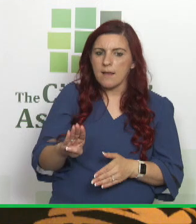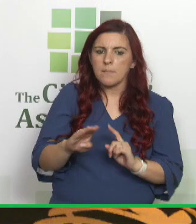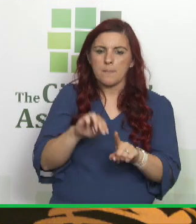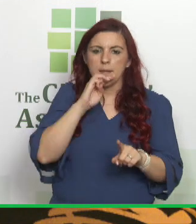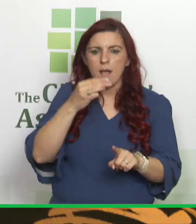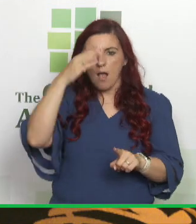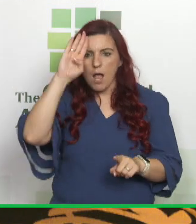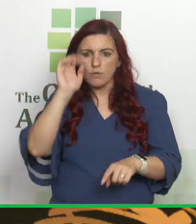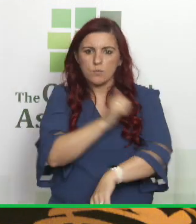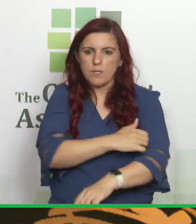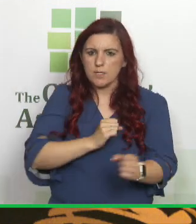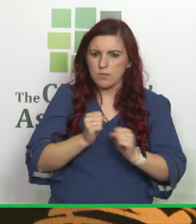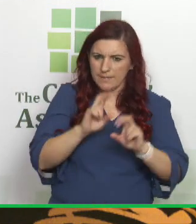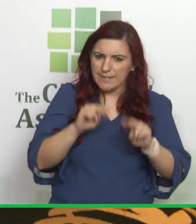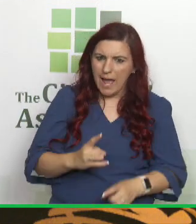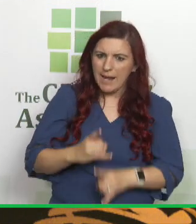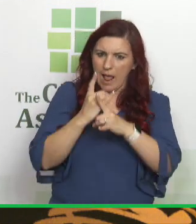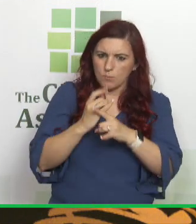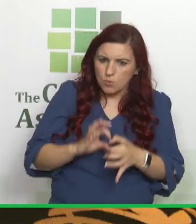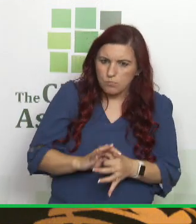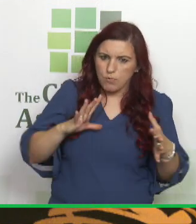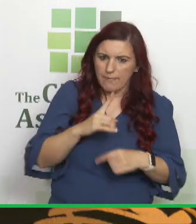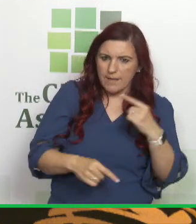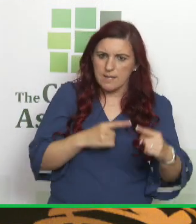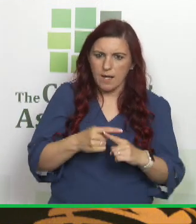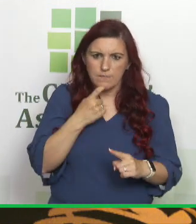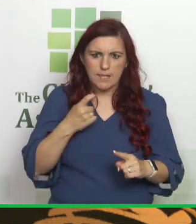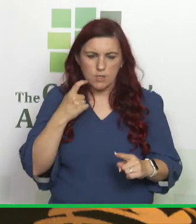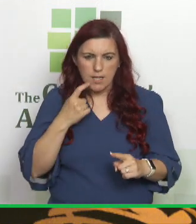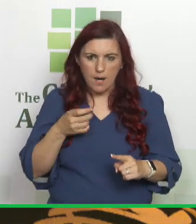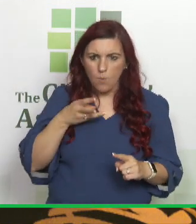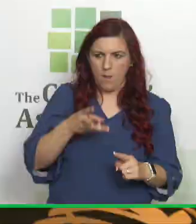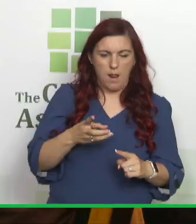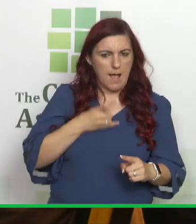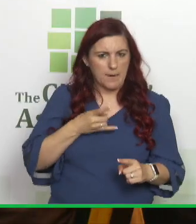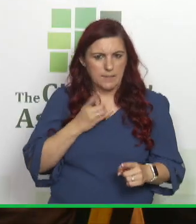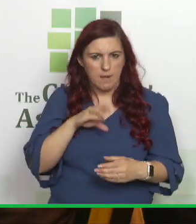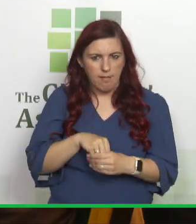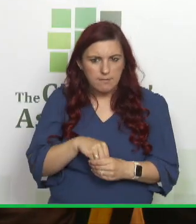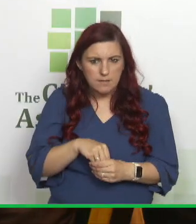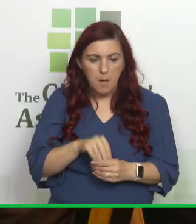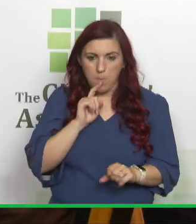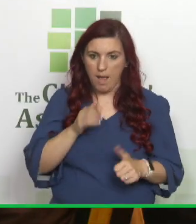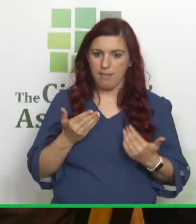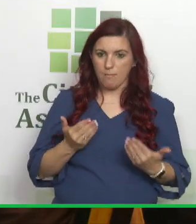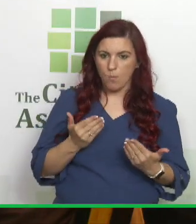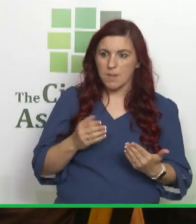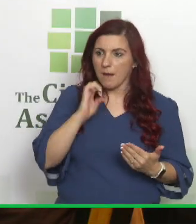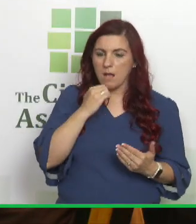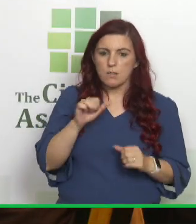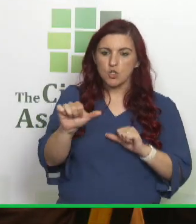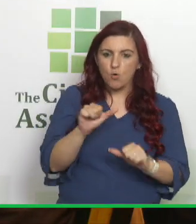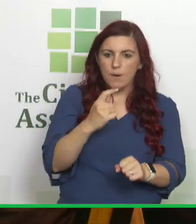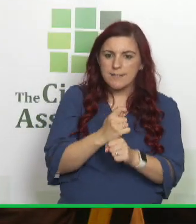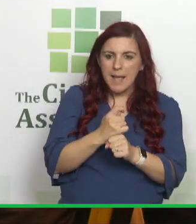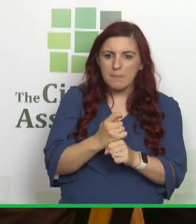Prison Service can help to break the cycle of addiction and reduce the rates of recidivism. Conversely, however, short sentences do not